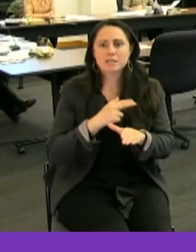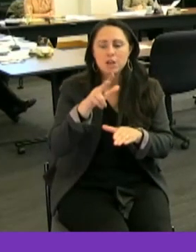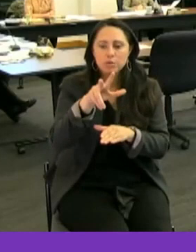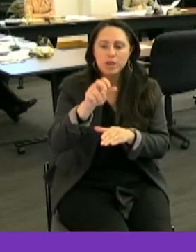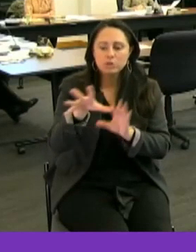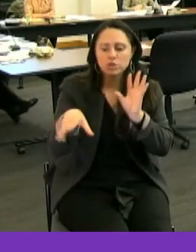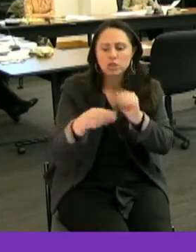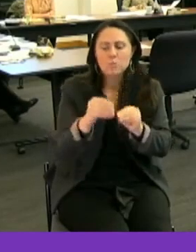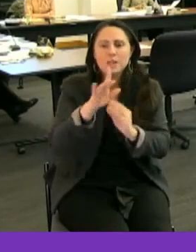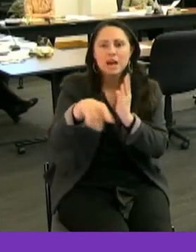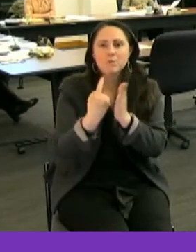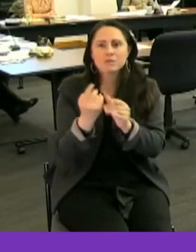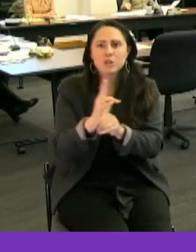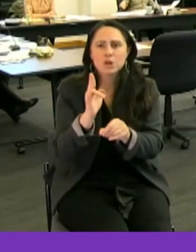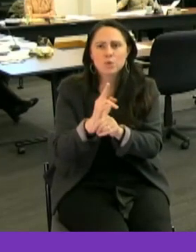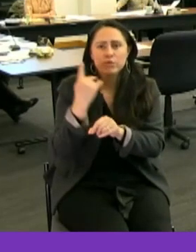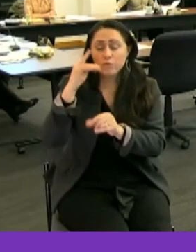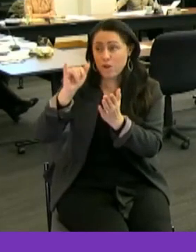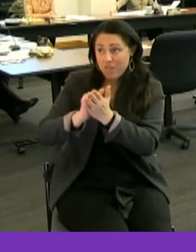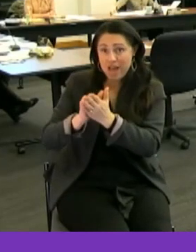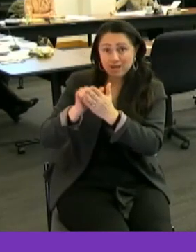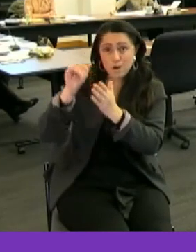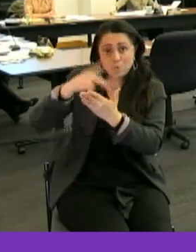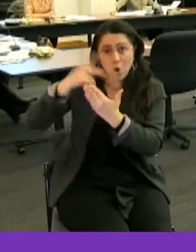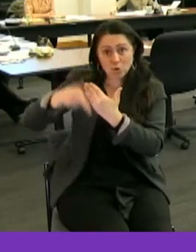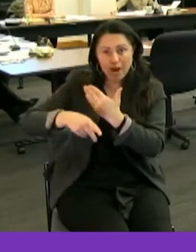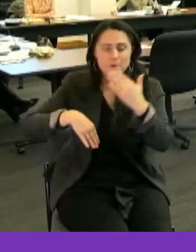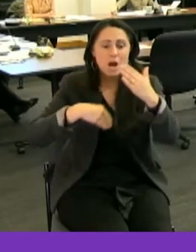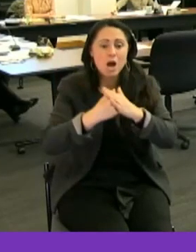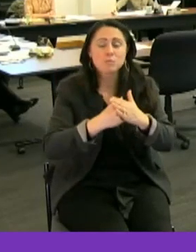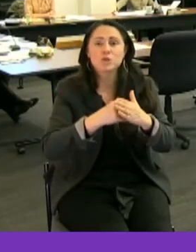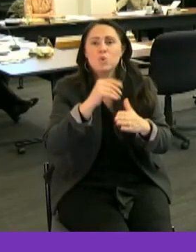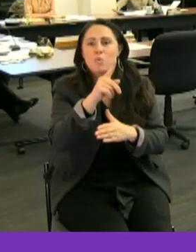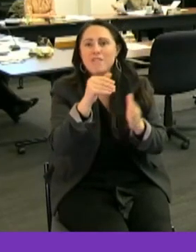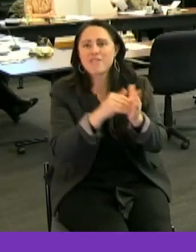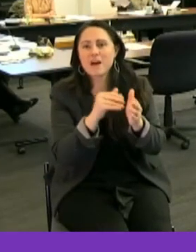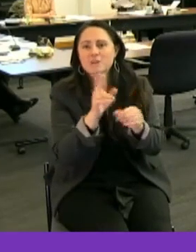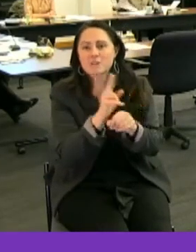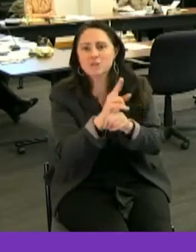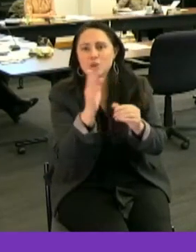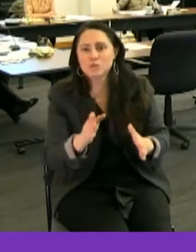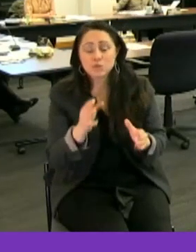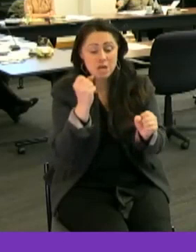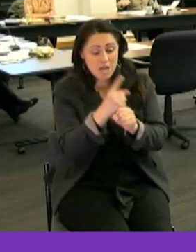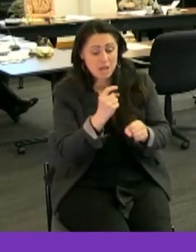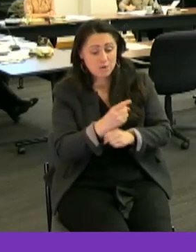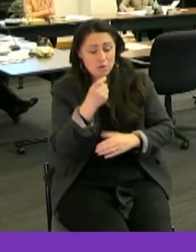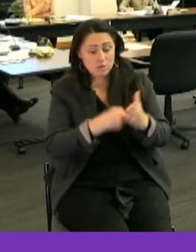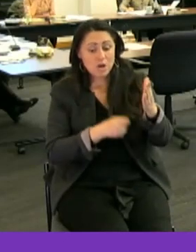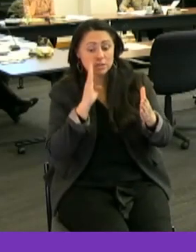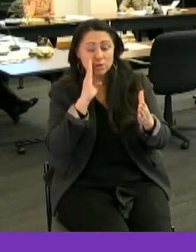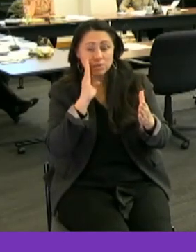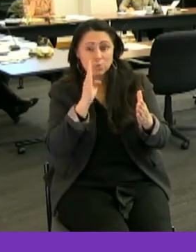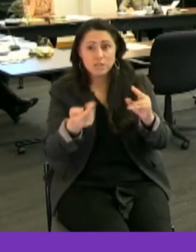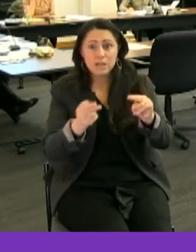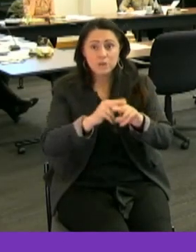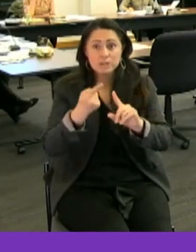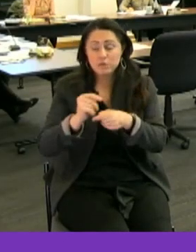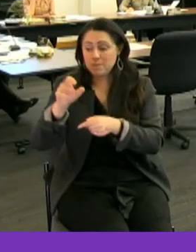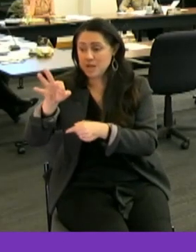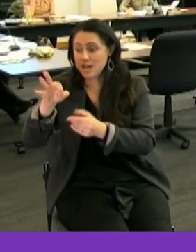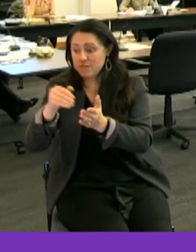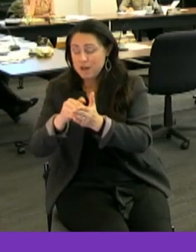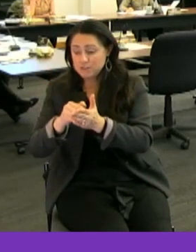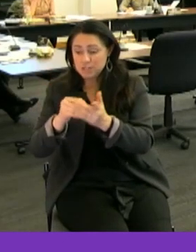cumulative hours of use of the platform, up to a max of 1,000 users. Our annual cost there then increases from $9,000